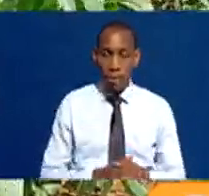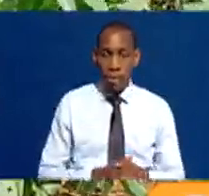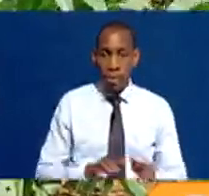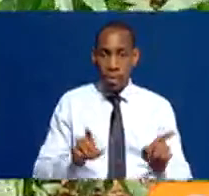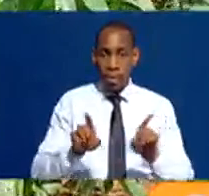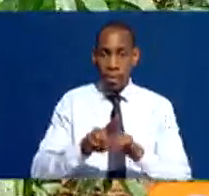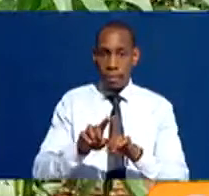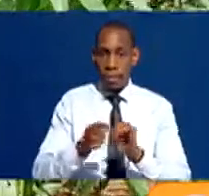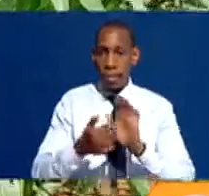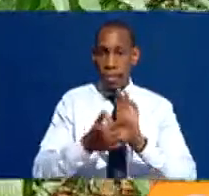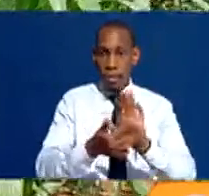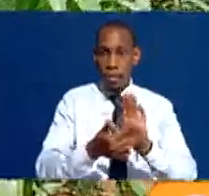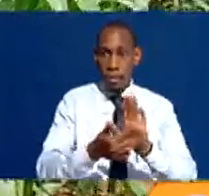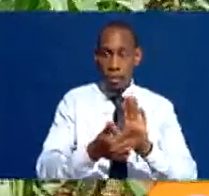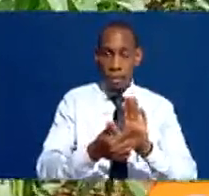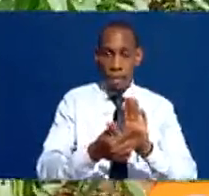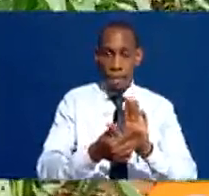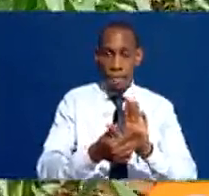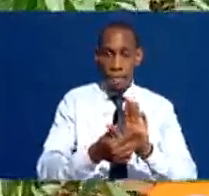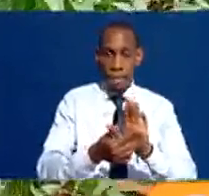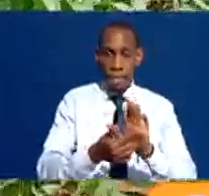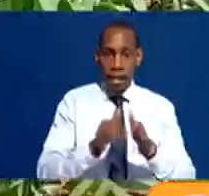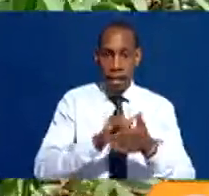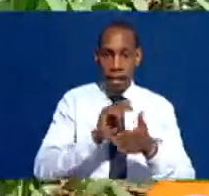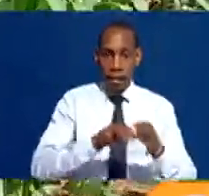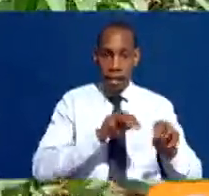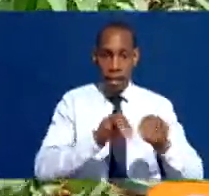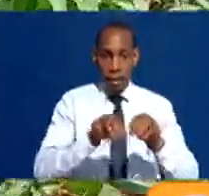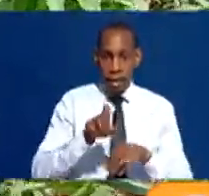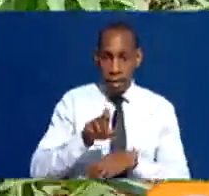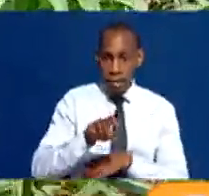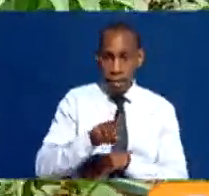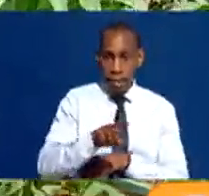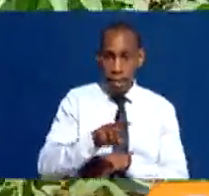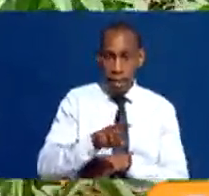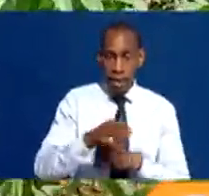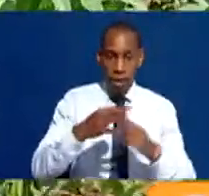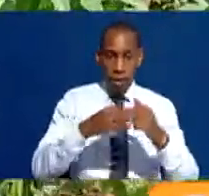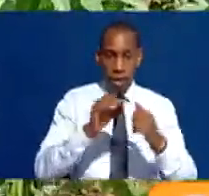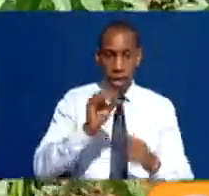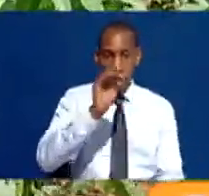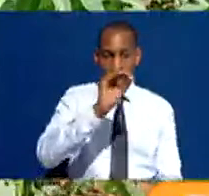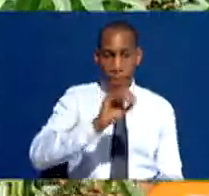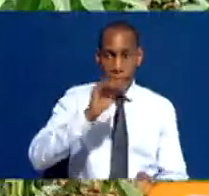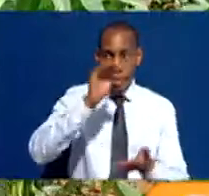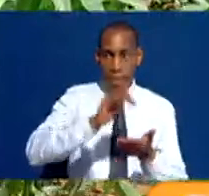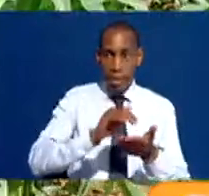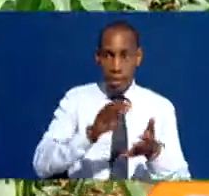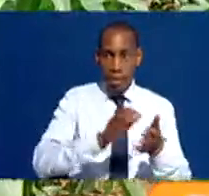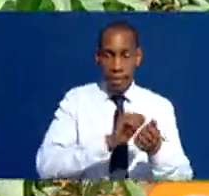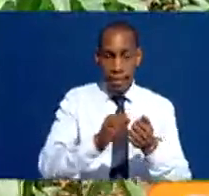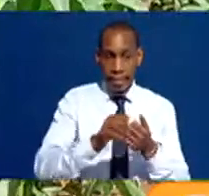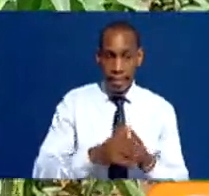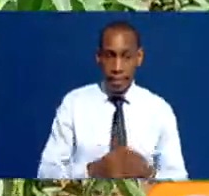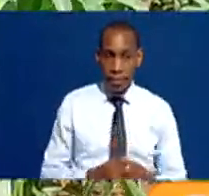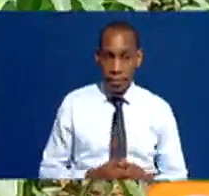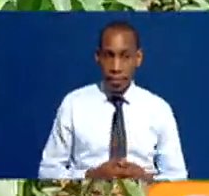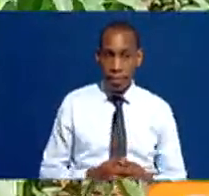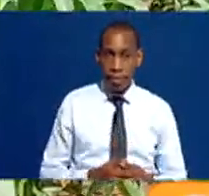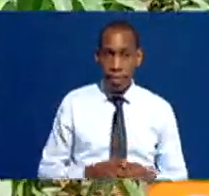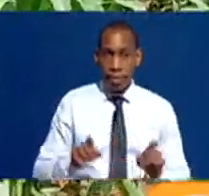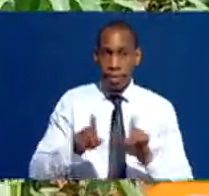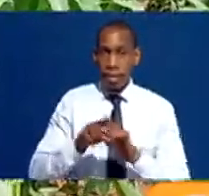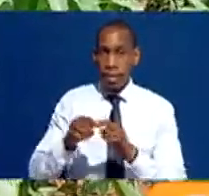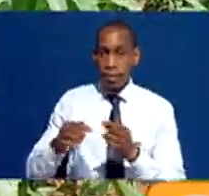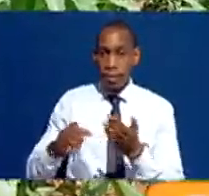been shown to be managing the pest up to 80% reduction of damage. We have also